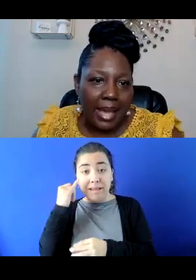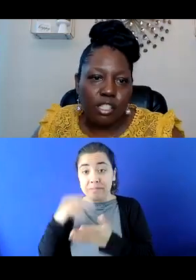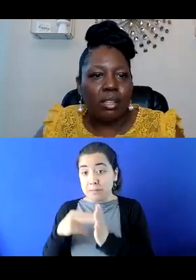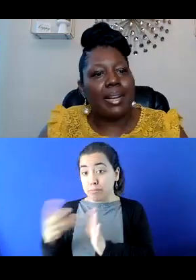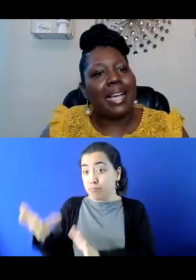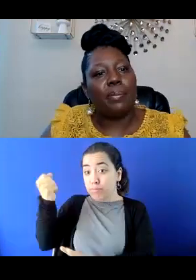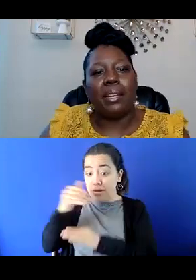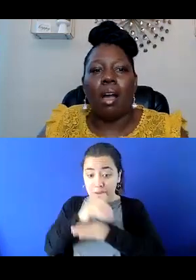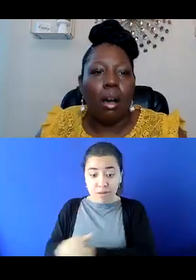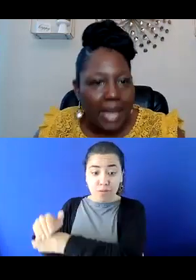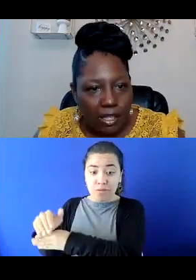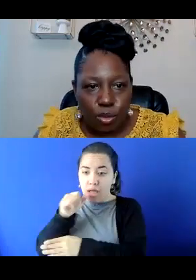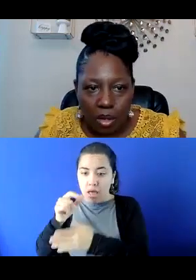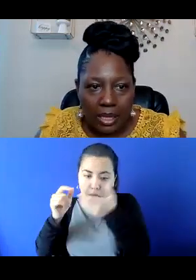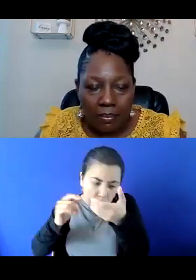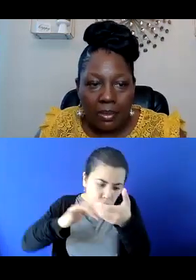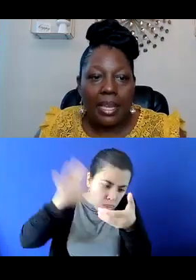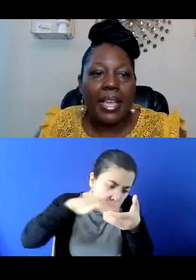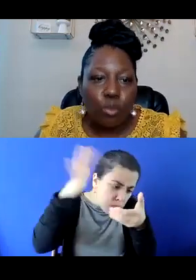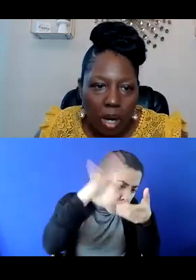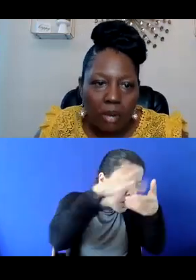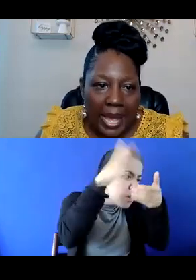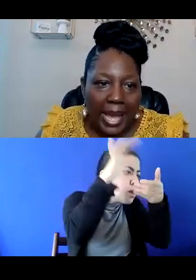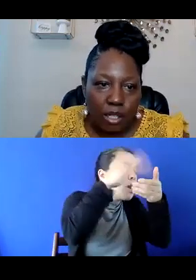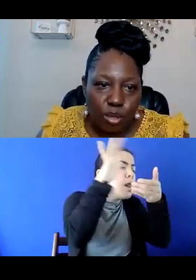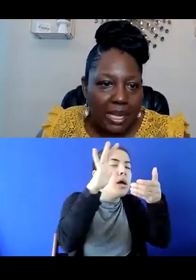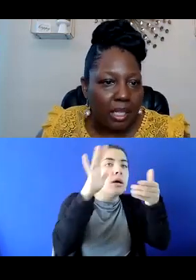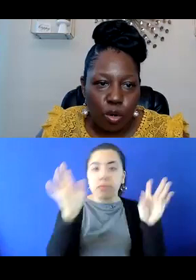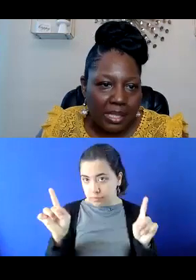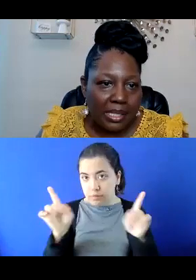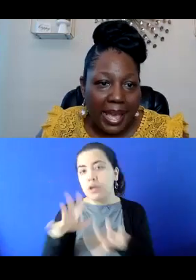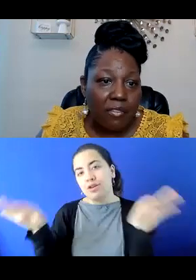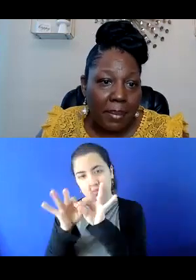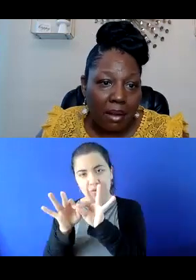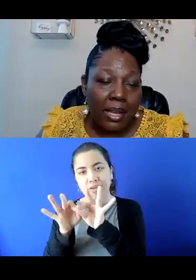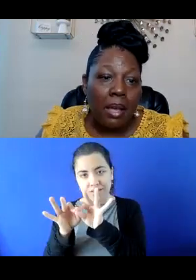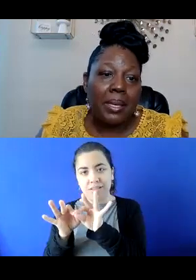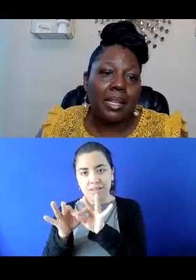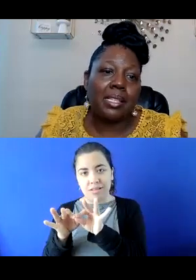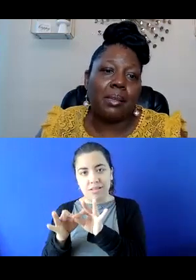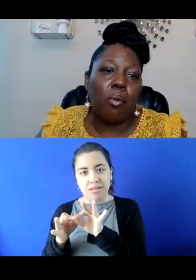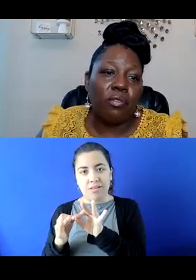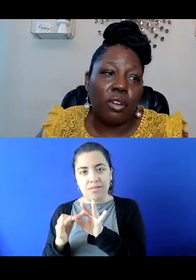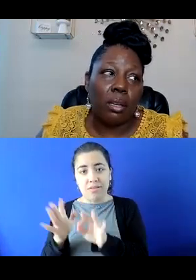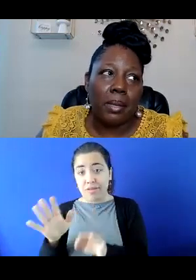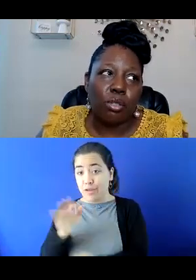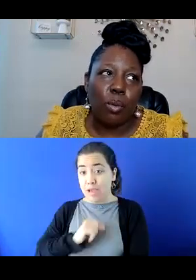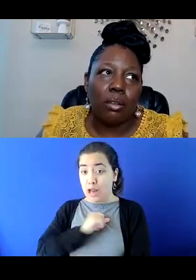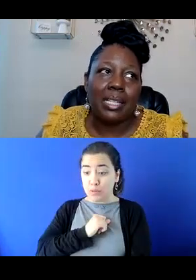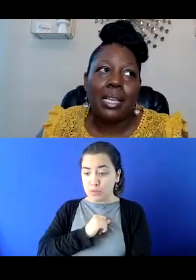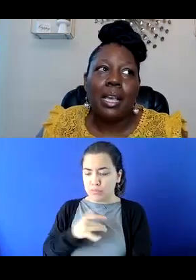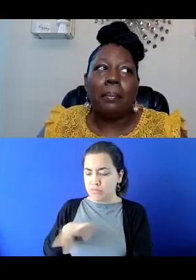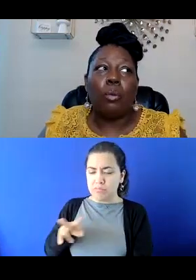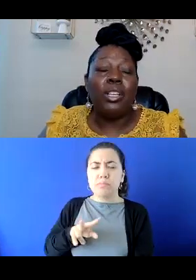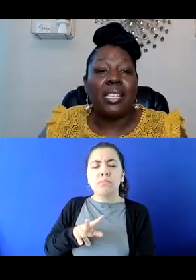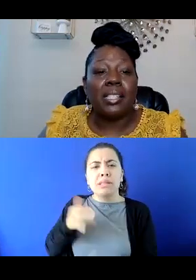at night so they're not spending all night scrolling, it's worth the attitude that they're going to have about it because it's important for their mental